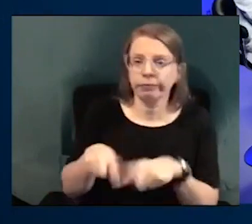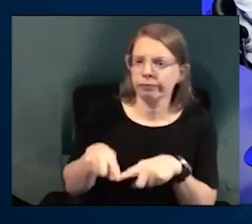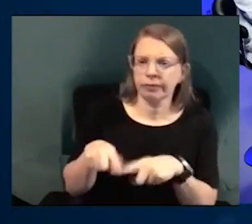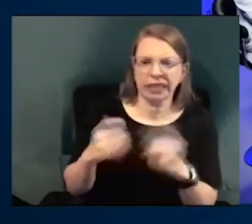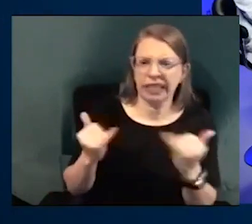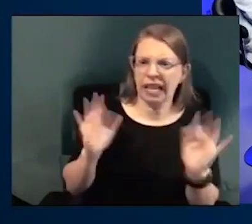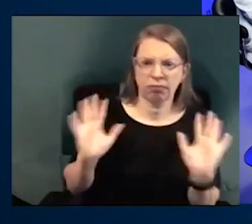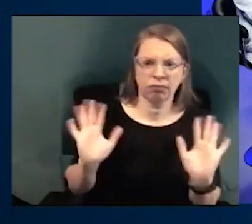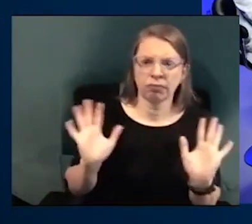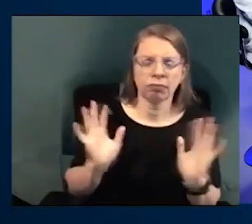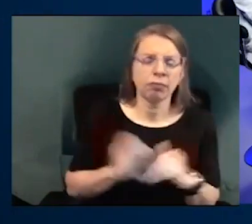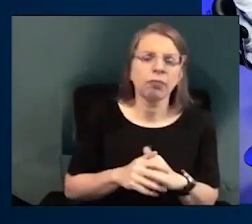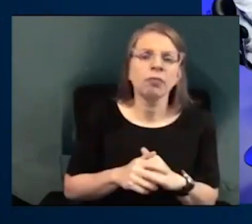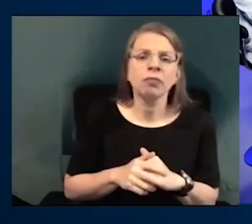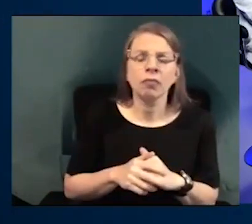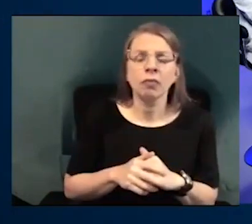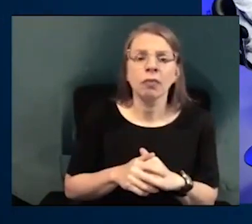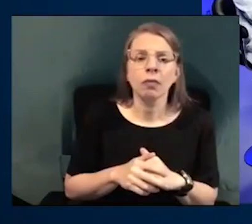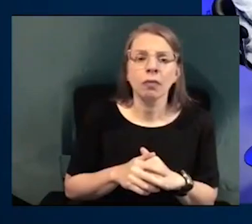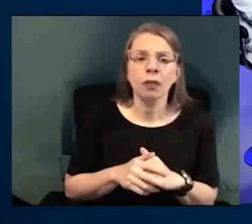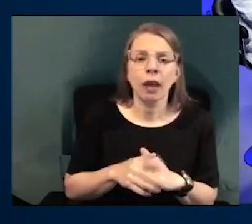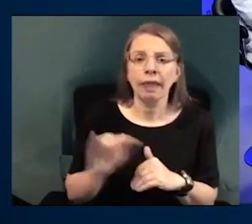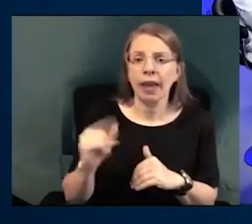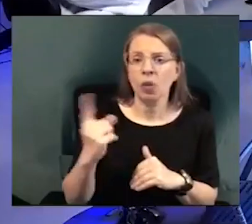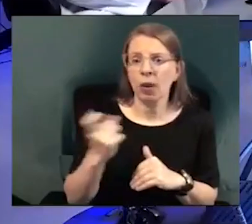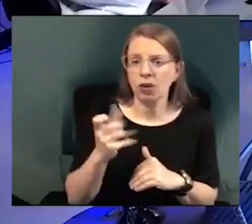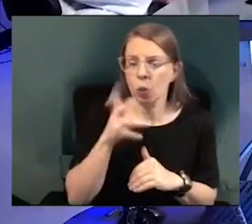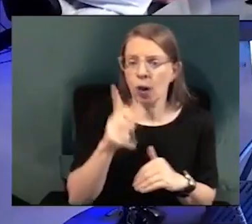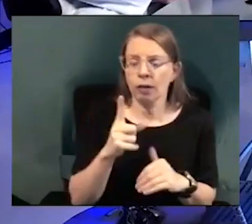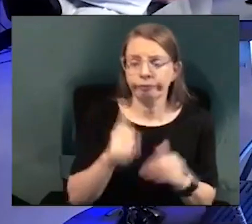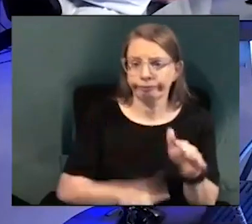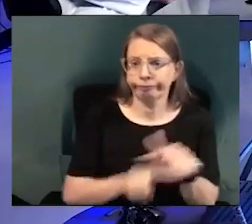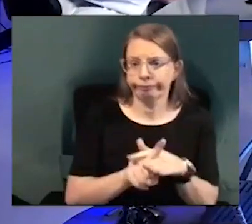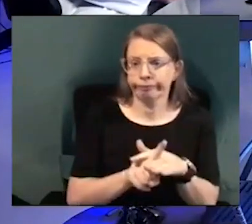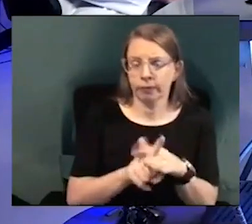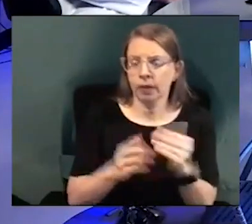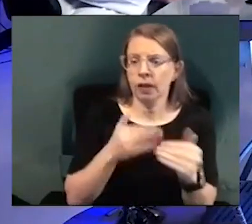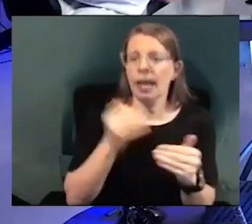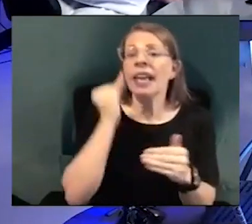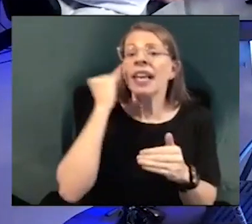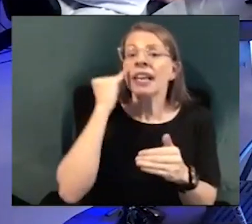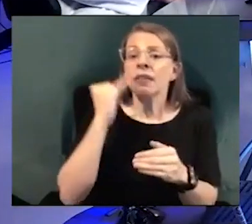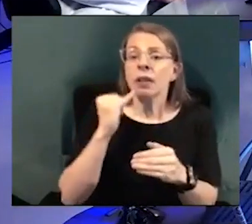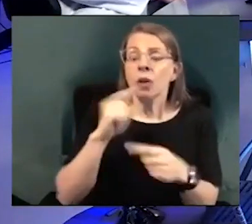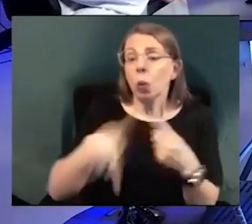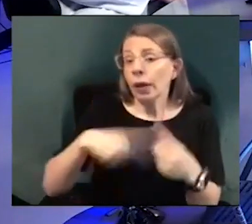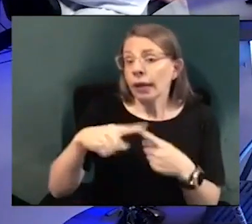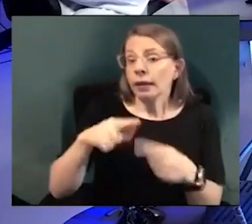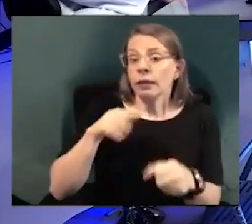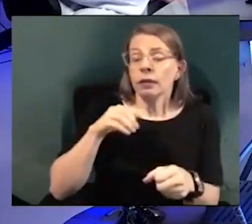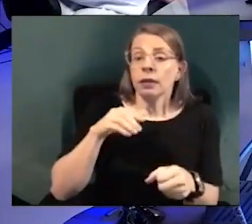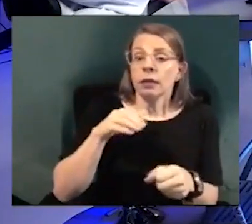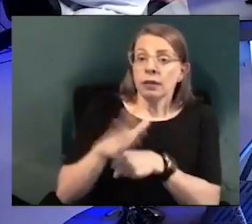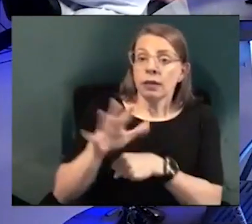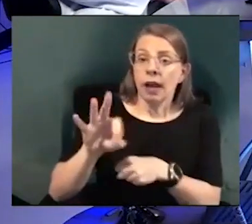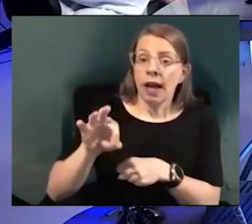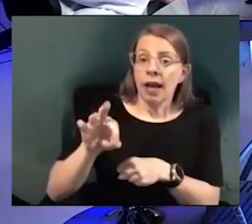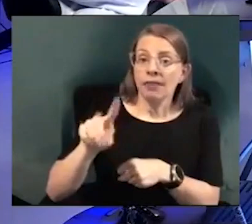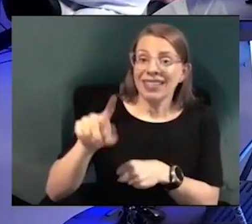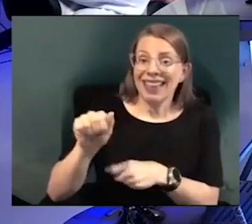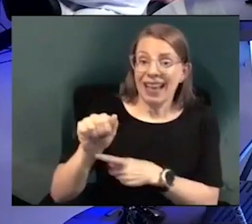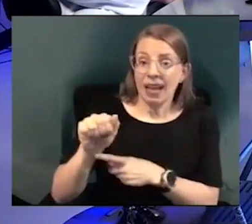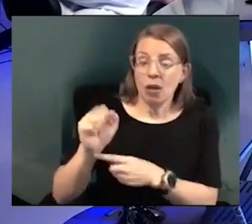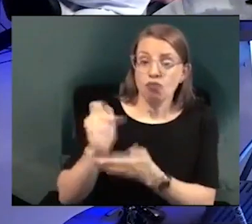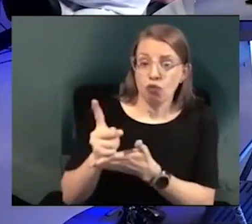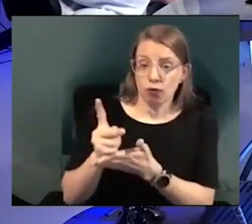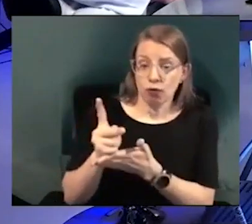I think that question will come up once it's a fully FDA approved therapy. Then I think they would be treated